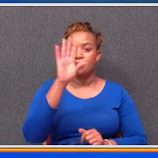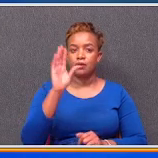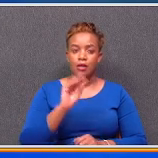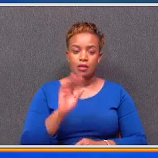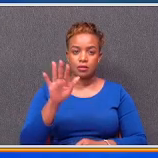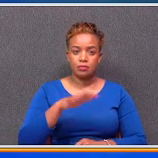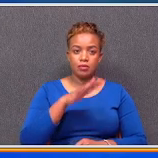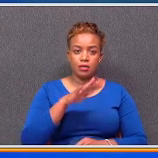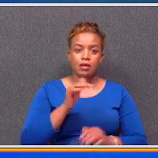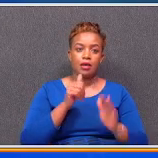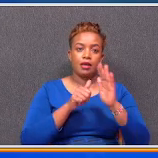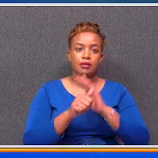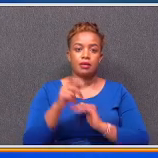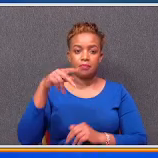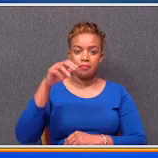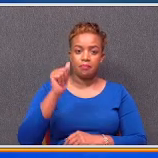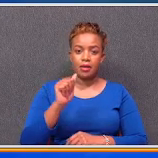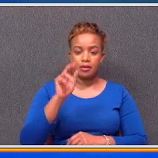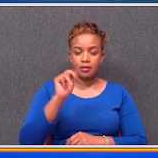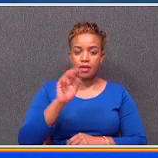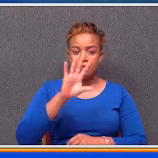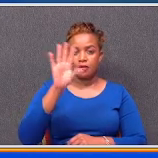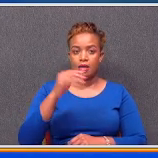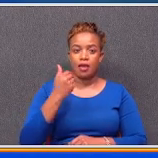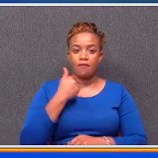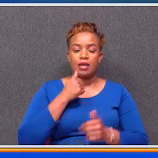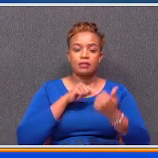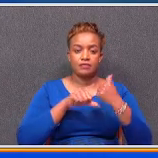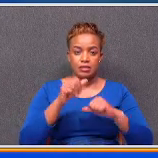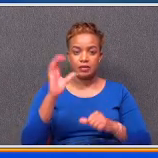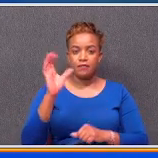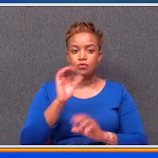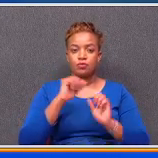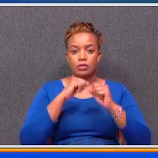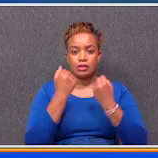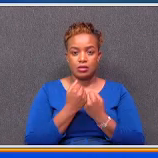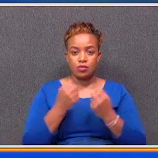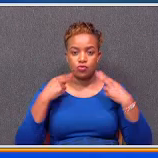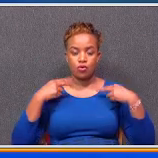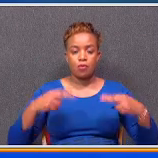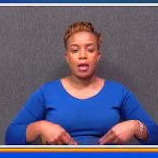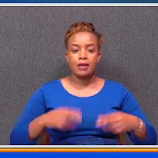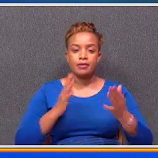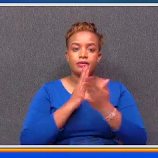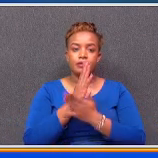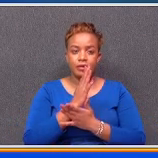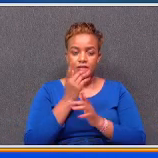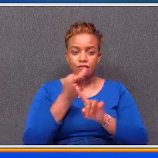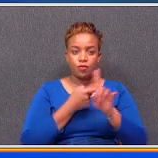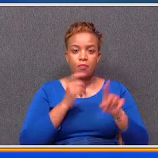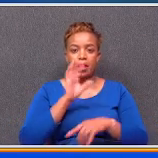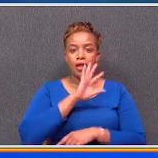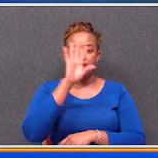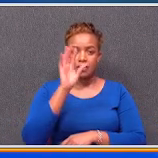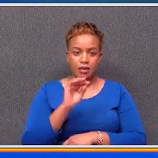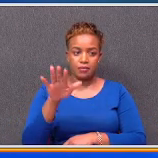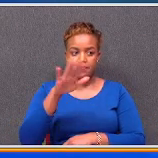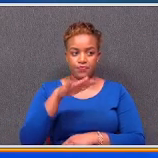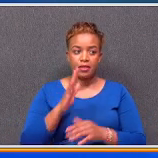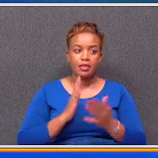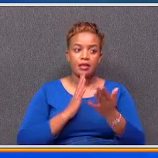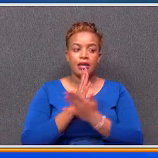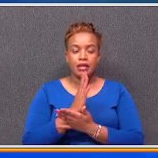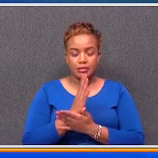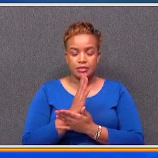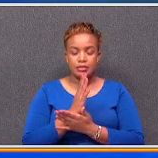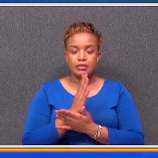Under the Pan-African movement brings activists, civil society and human rights defenders drawn from across the African continent. The rights defenders